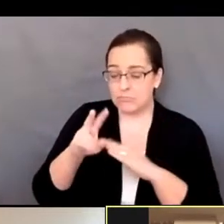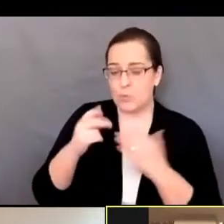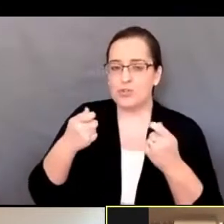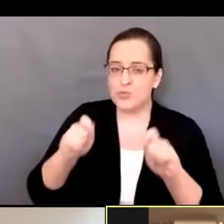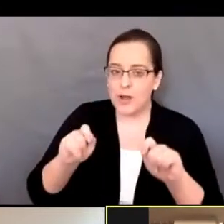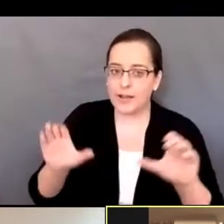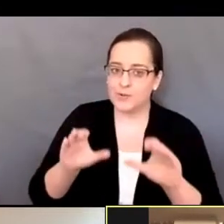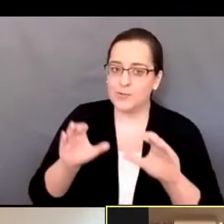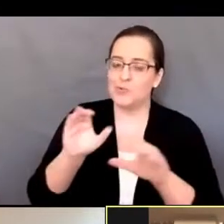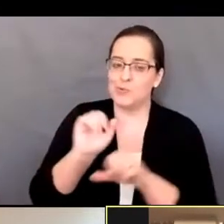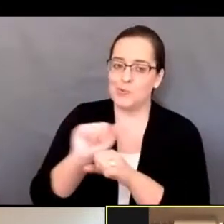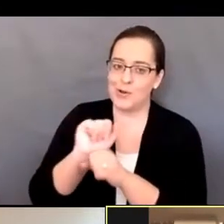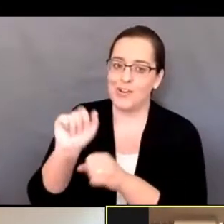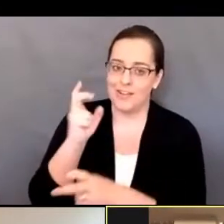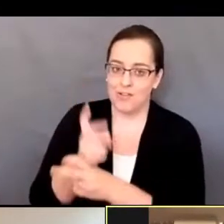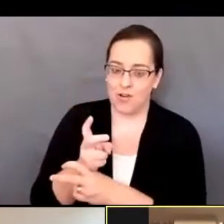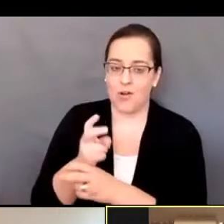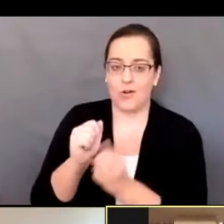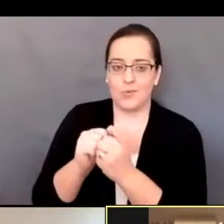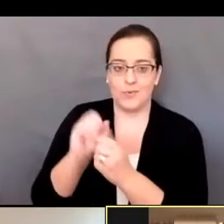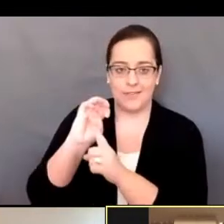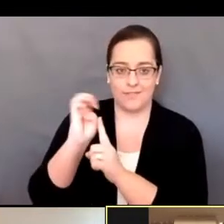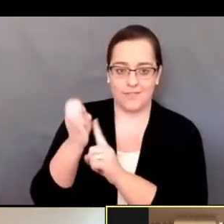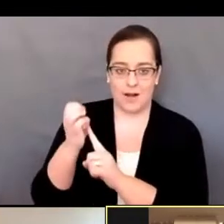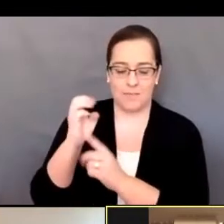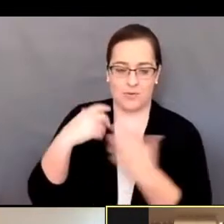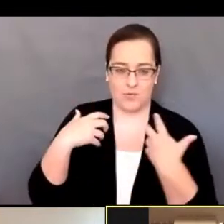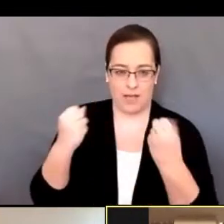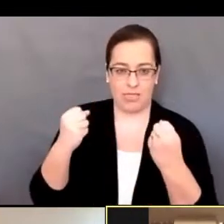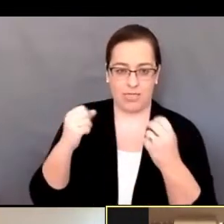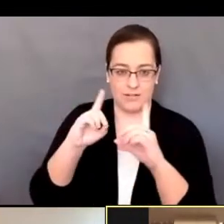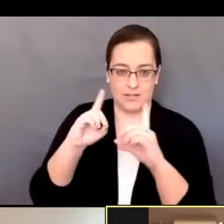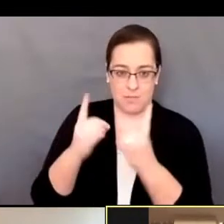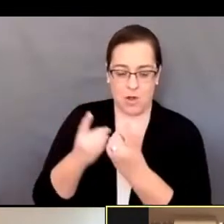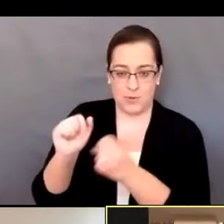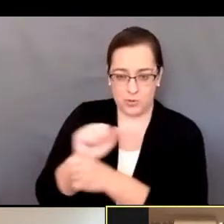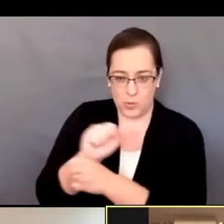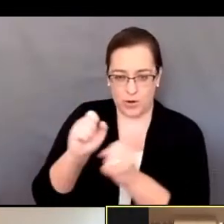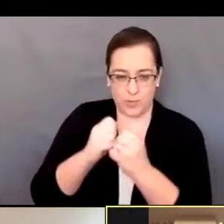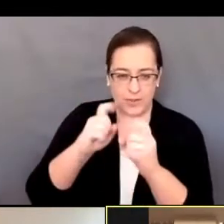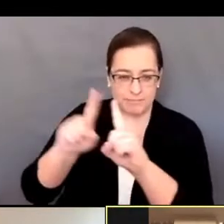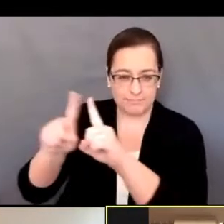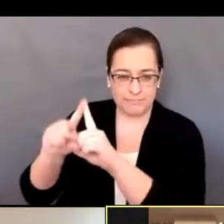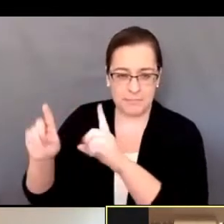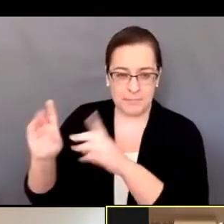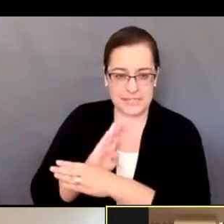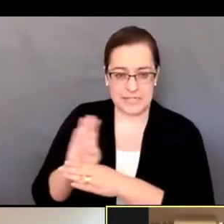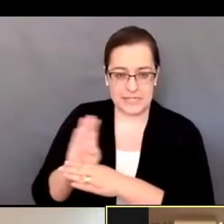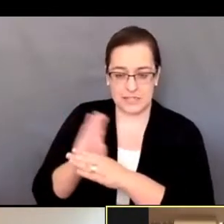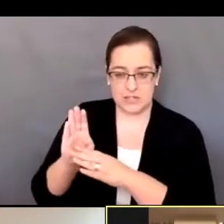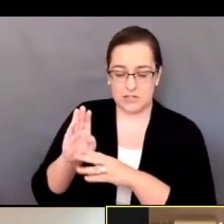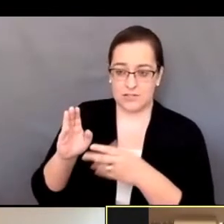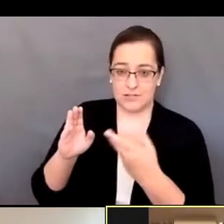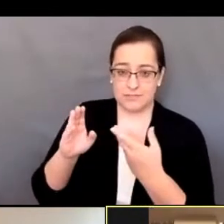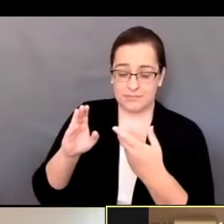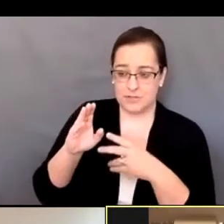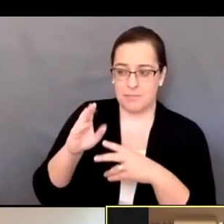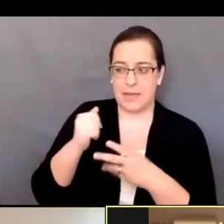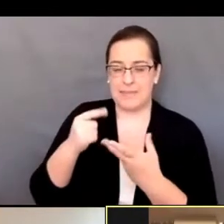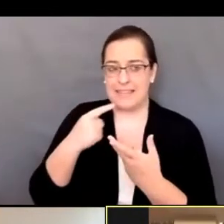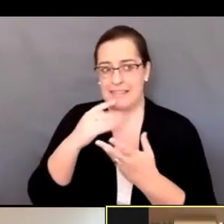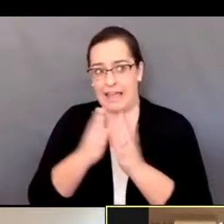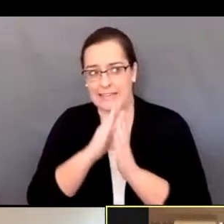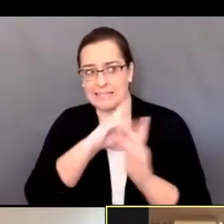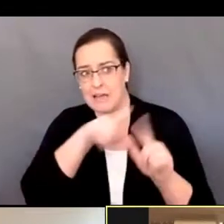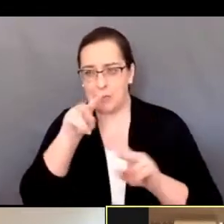working as hard as we can to do through our environmental health department, is work with as many businesses as possible to provide input, even at their request, to come look at their establishment